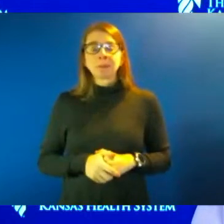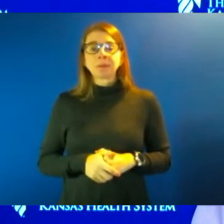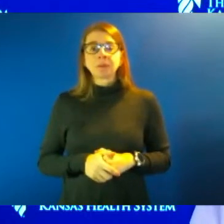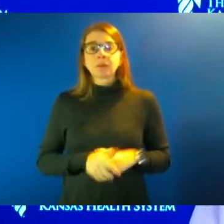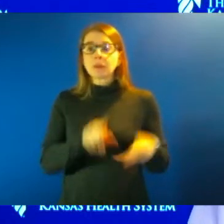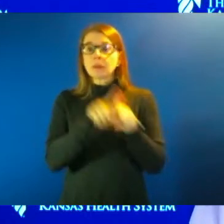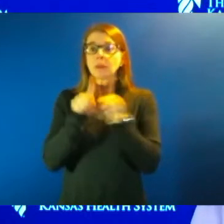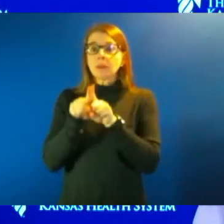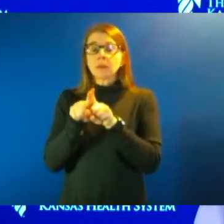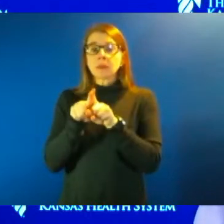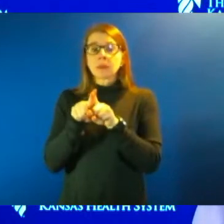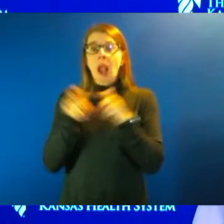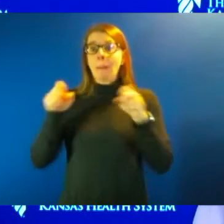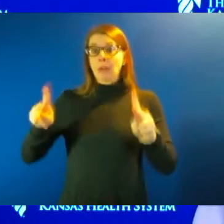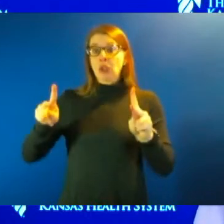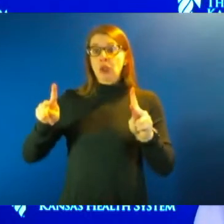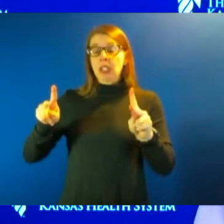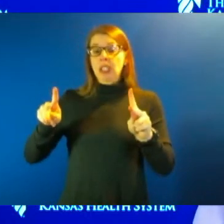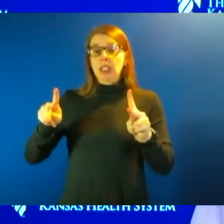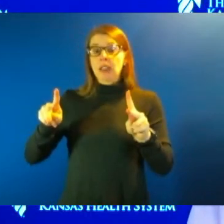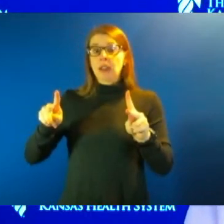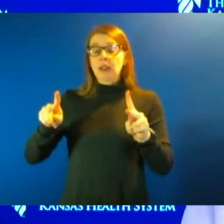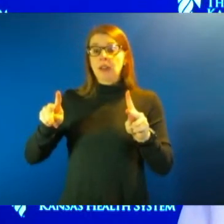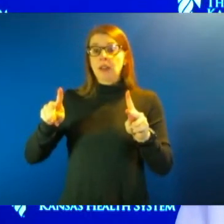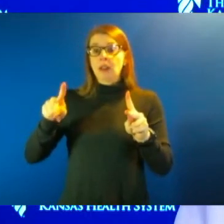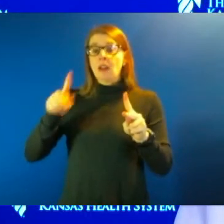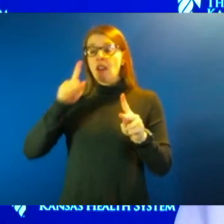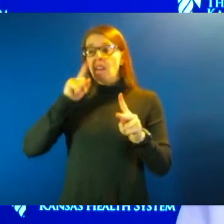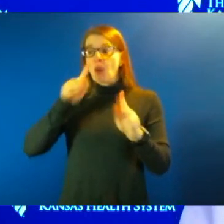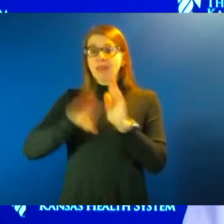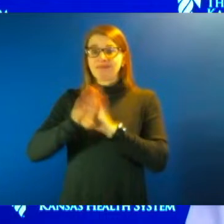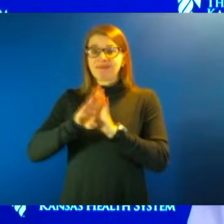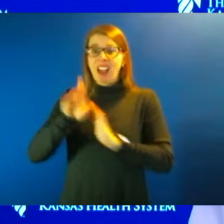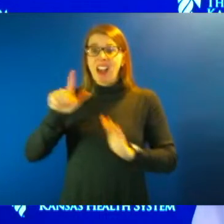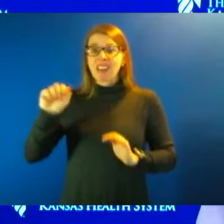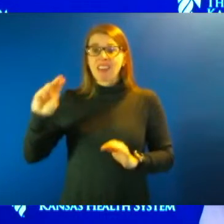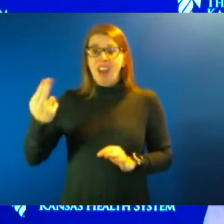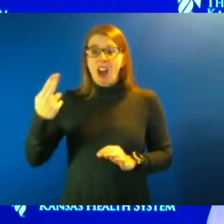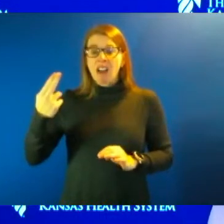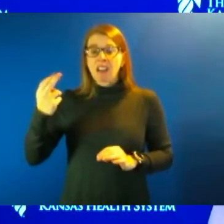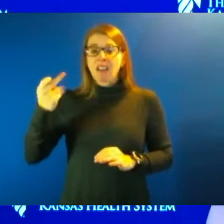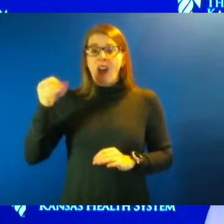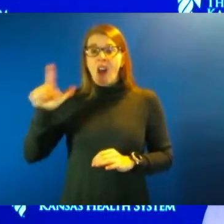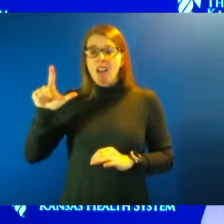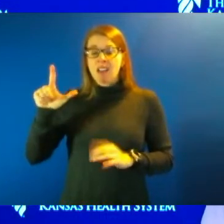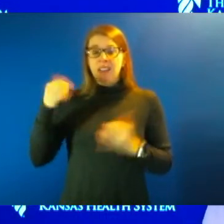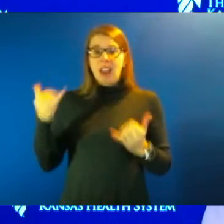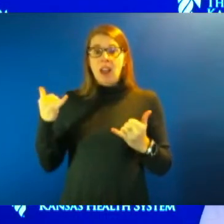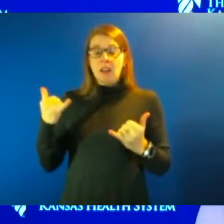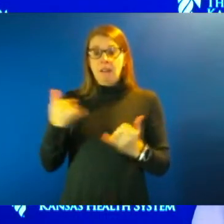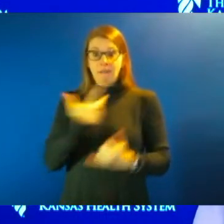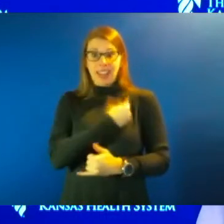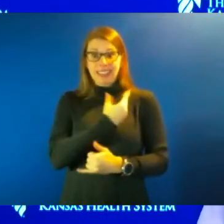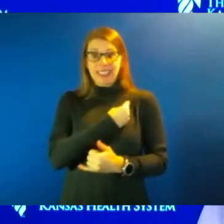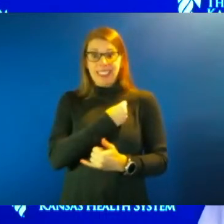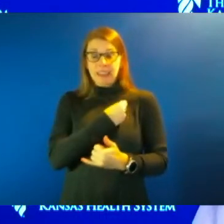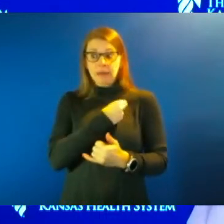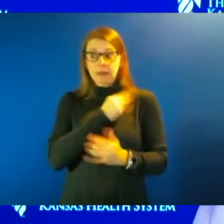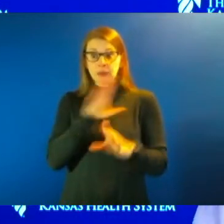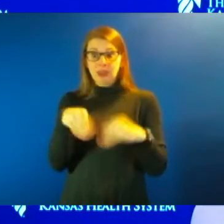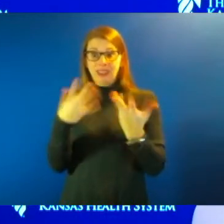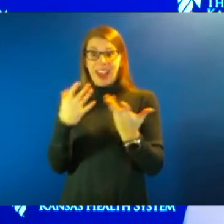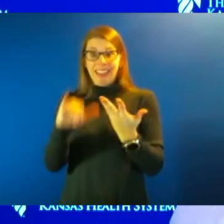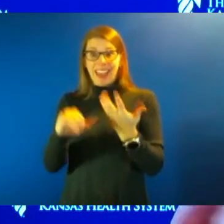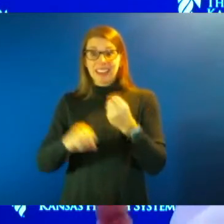the chance of getting long COVID. We know that the vaccines do that now. We have good data to support that. And this